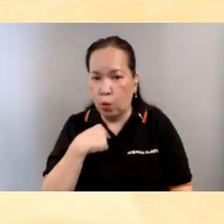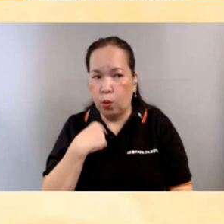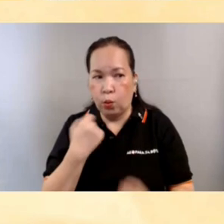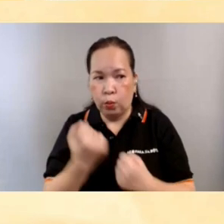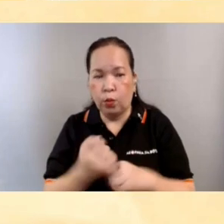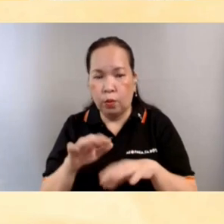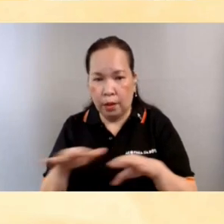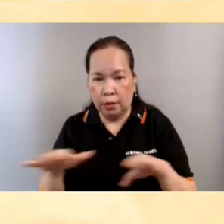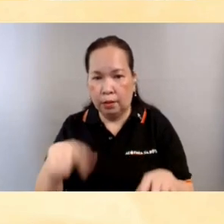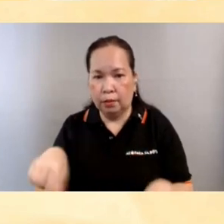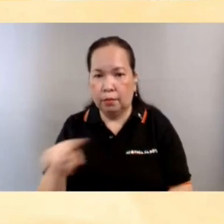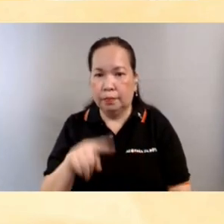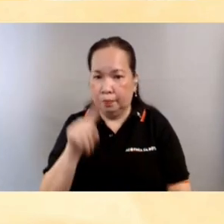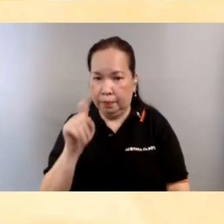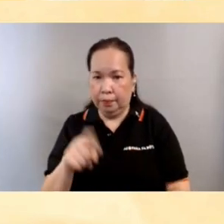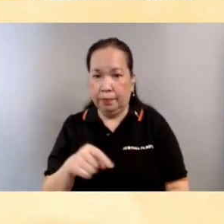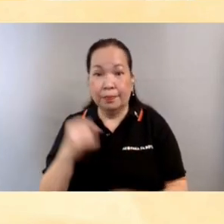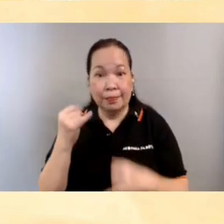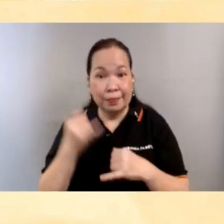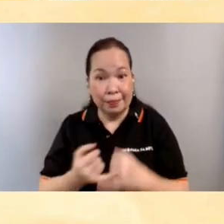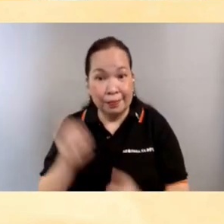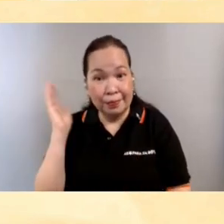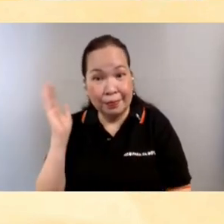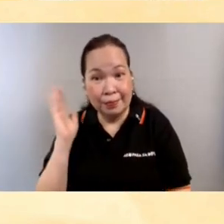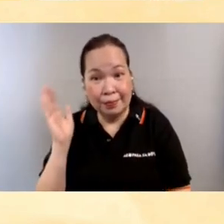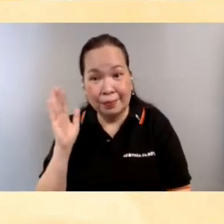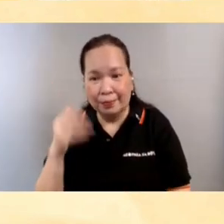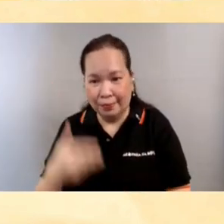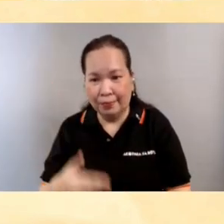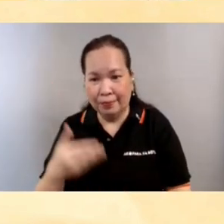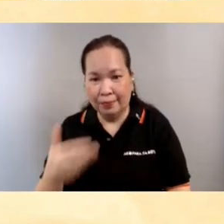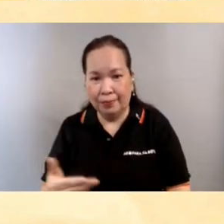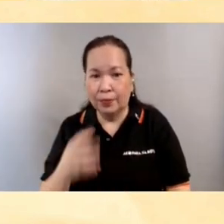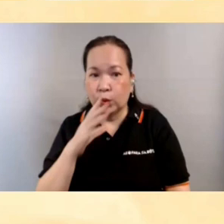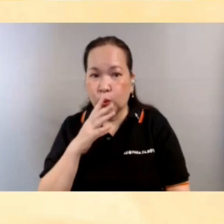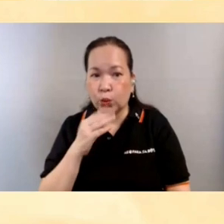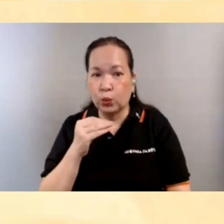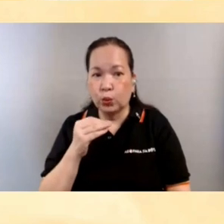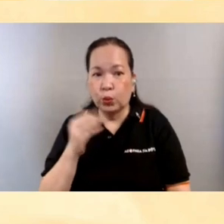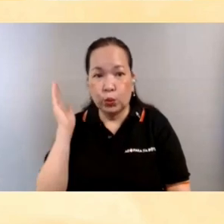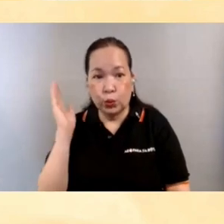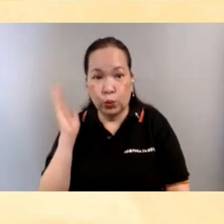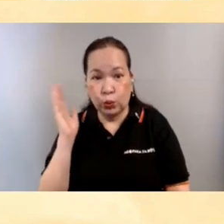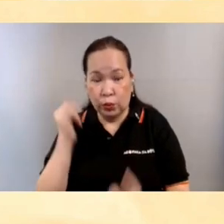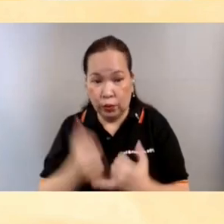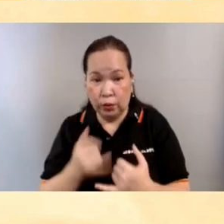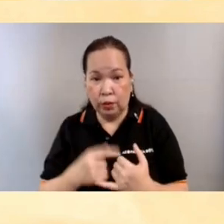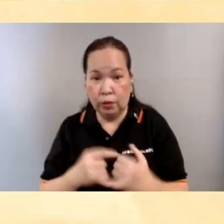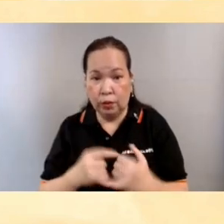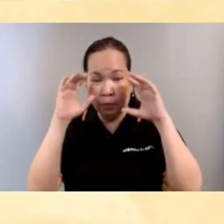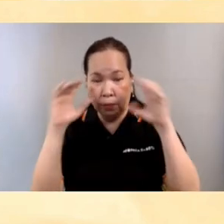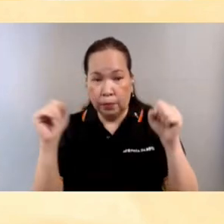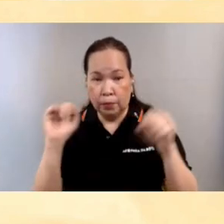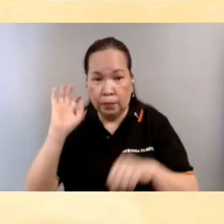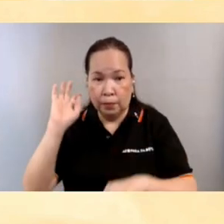you. Let us proceed to the final presentation. Our final speaker is the current president and founder of